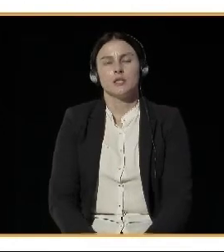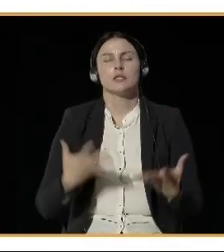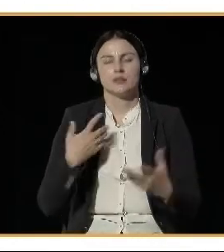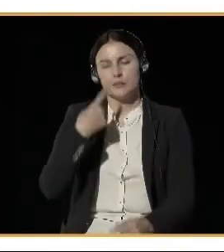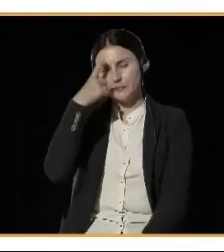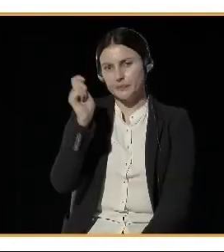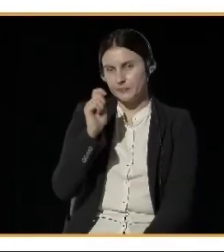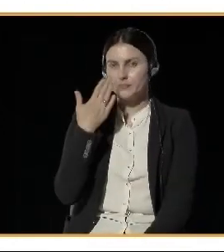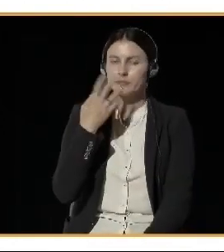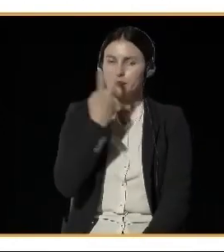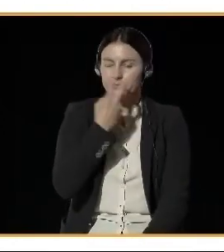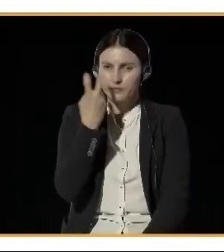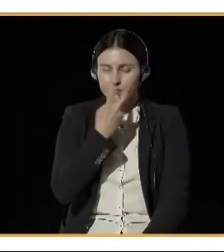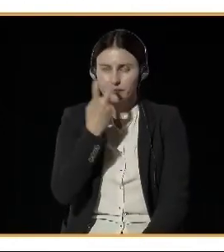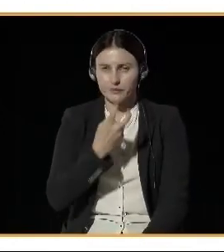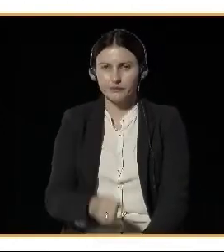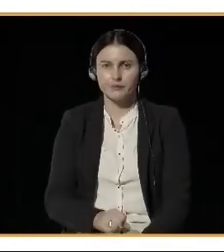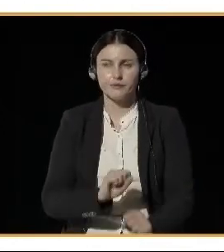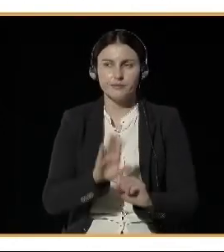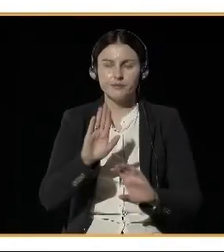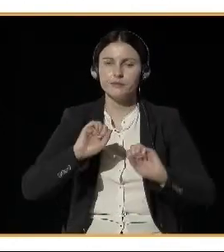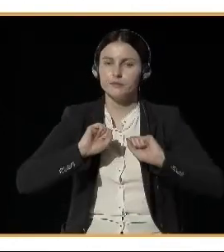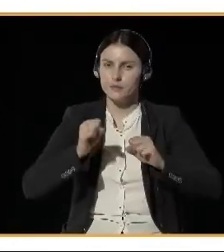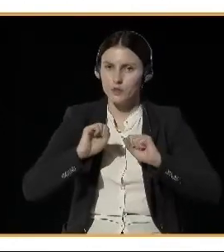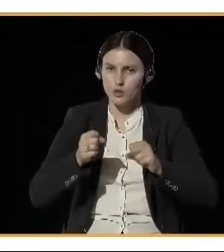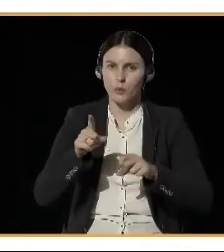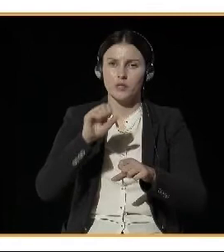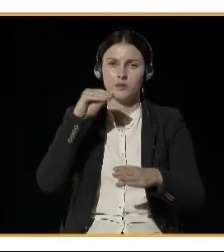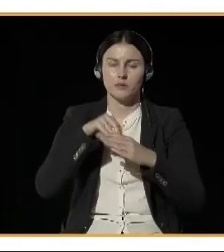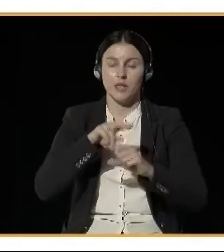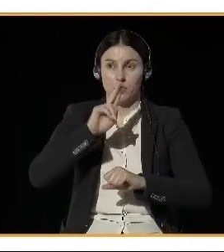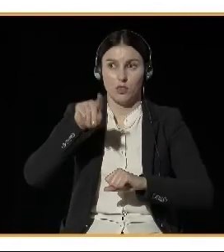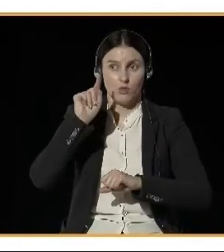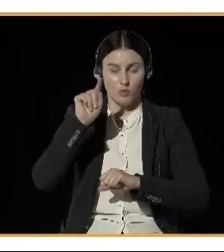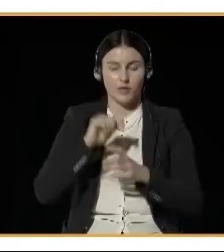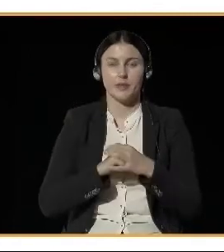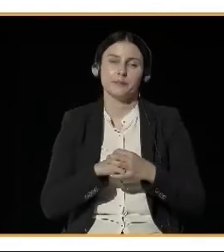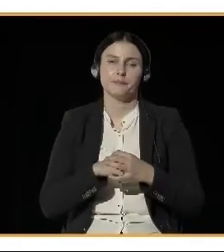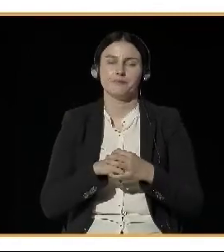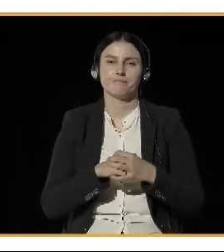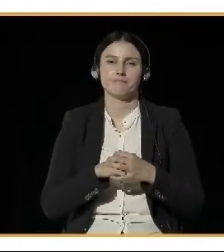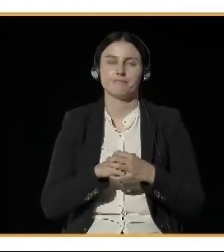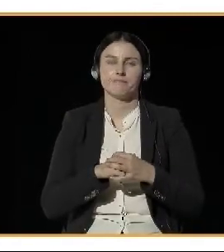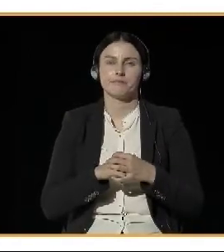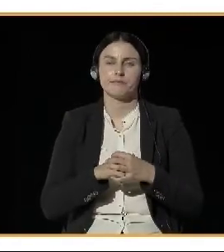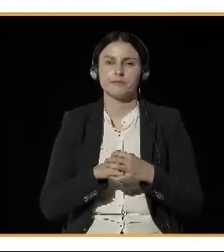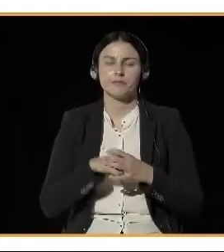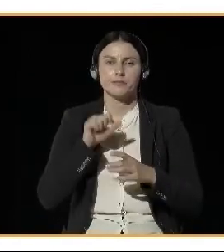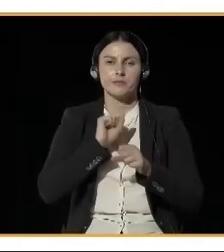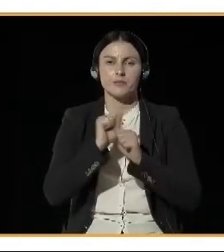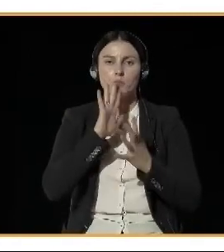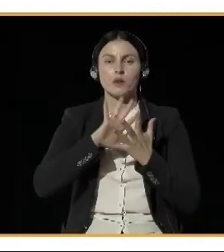action taking place in Norway. It's the quality reform for older persons live your whole